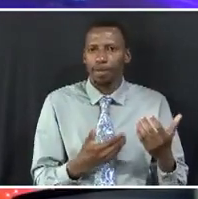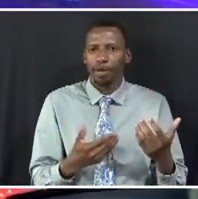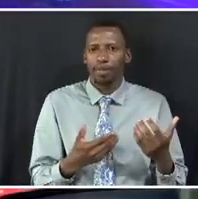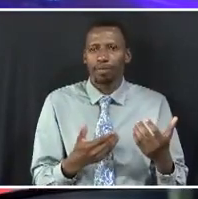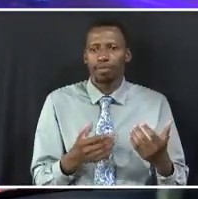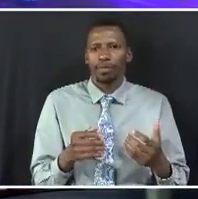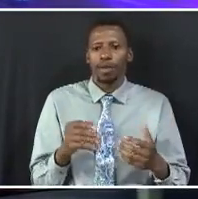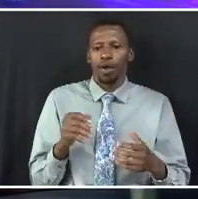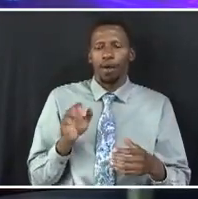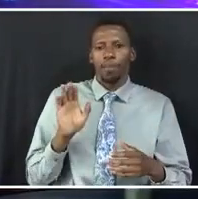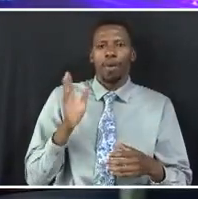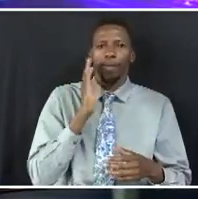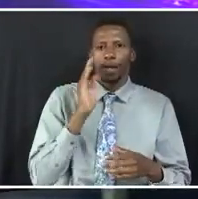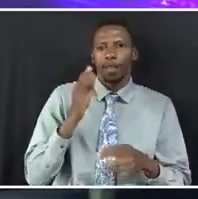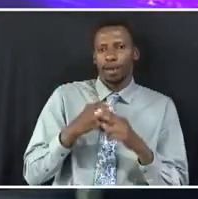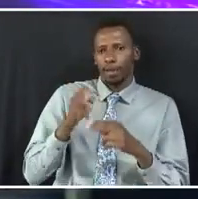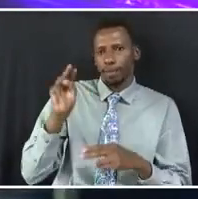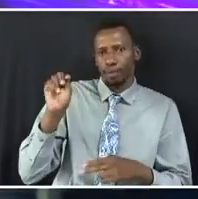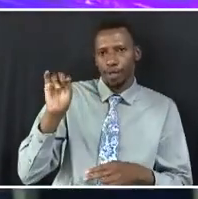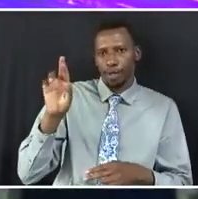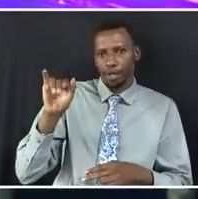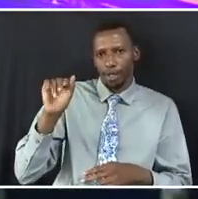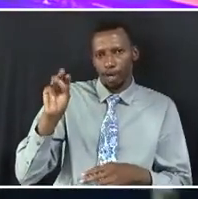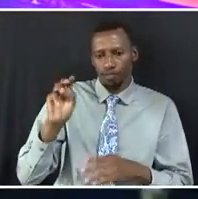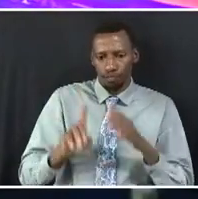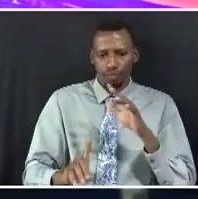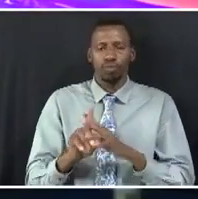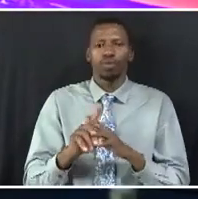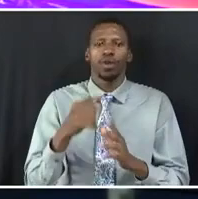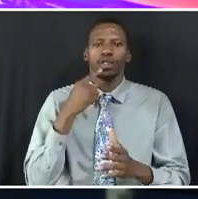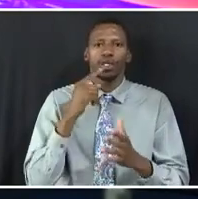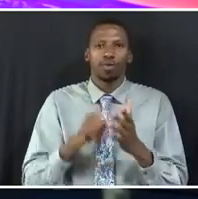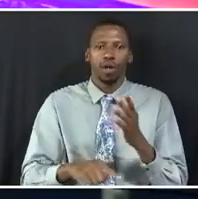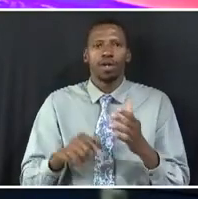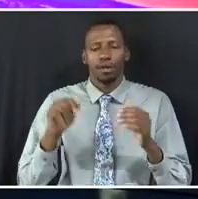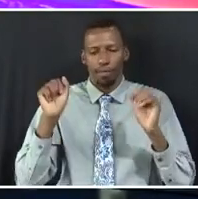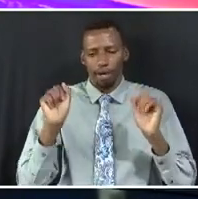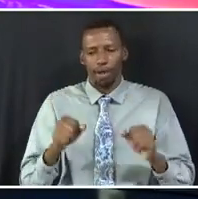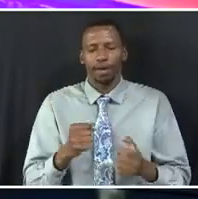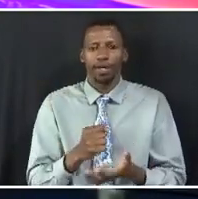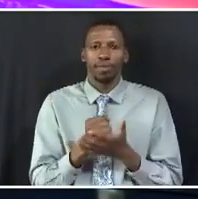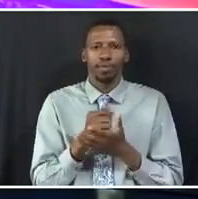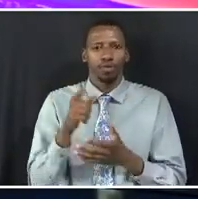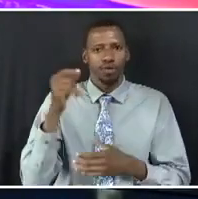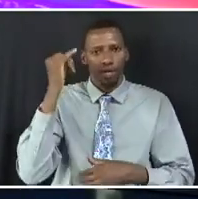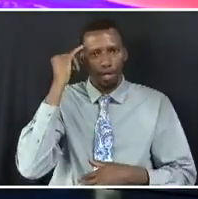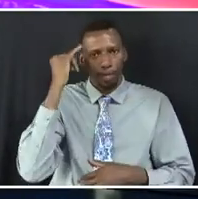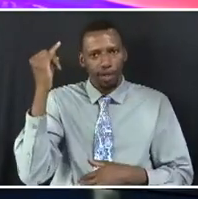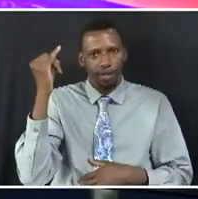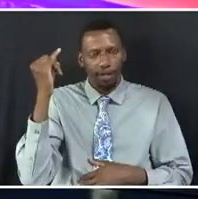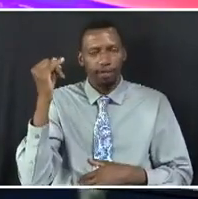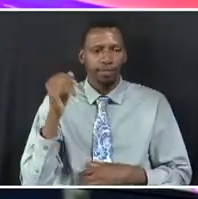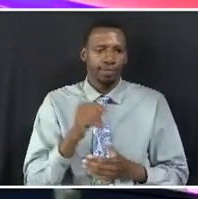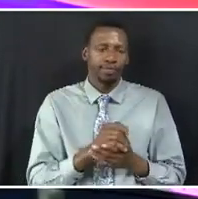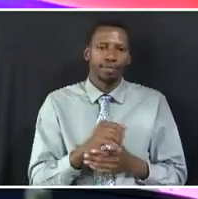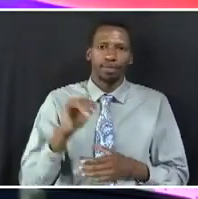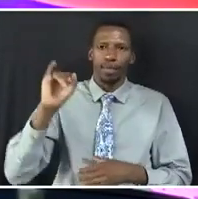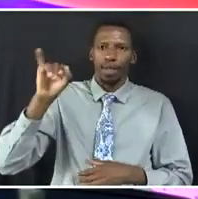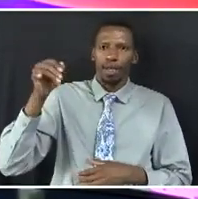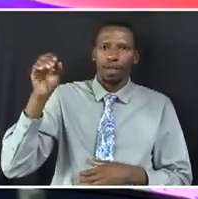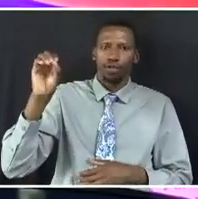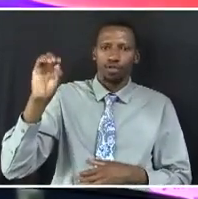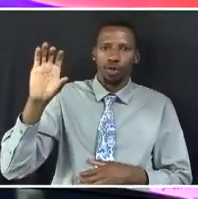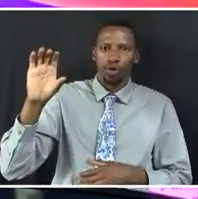Miriam appeared and said she could be able to know, to identify the mother. And so you can imagine, Jochebed stayed with